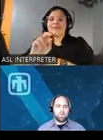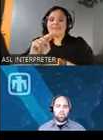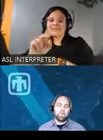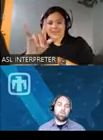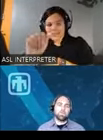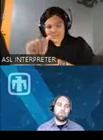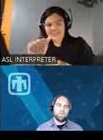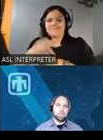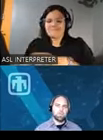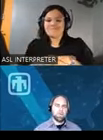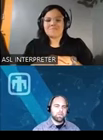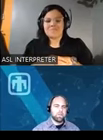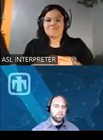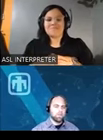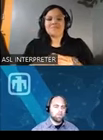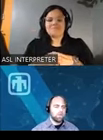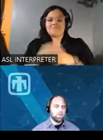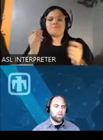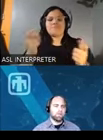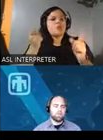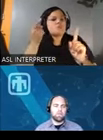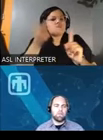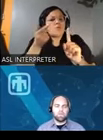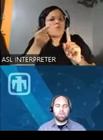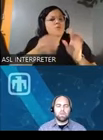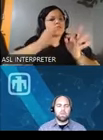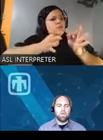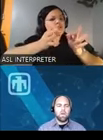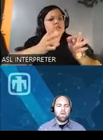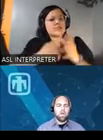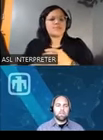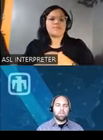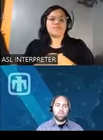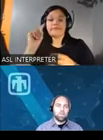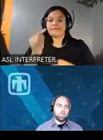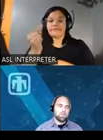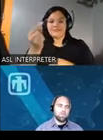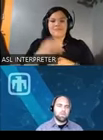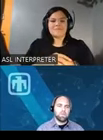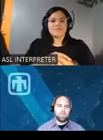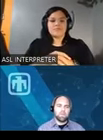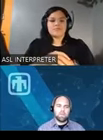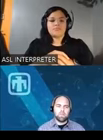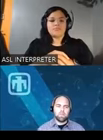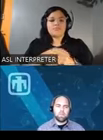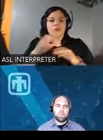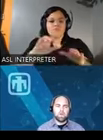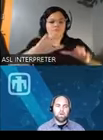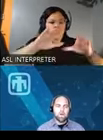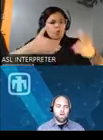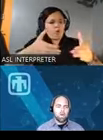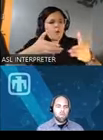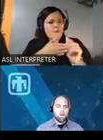that are part of our stakeholder engagement process. So if we go to the next slide, the first one is the advisory group formation and engagement. So